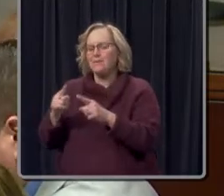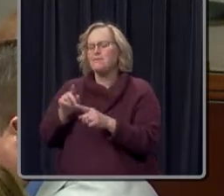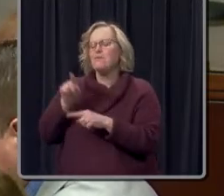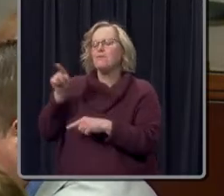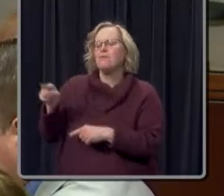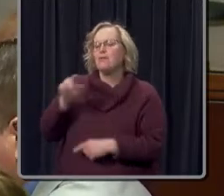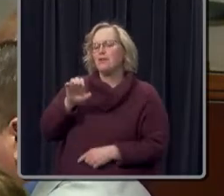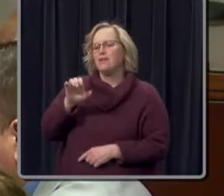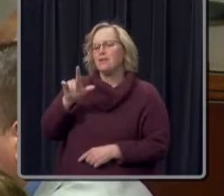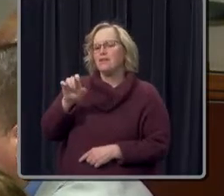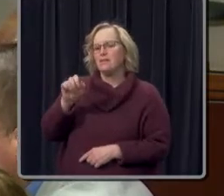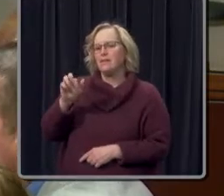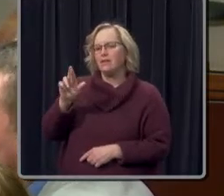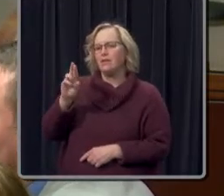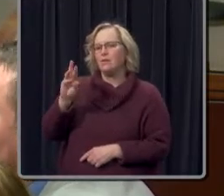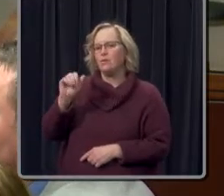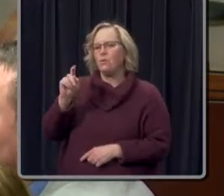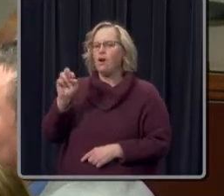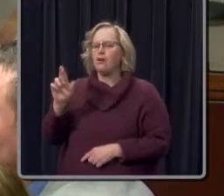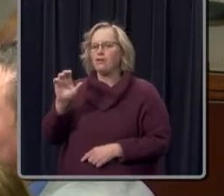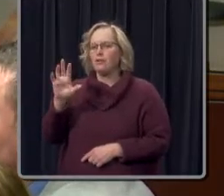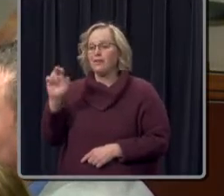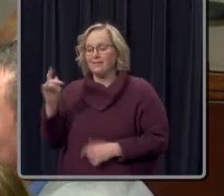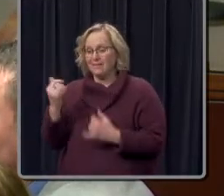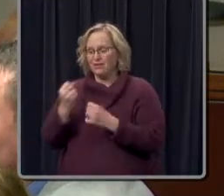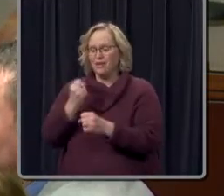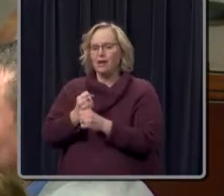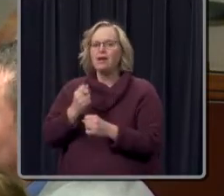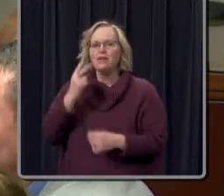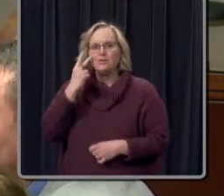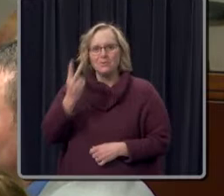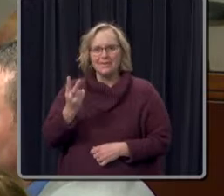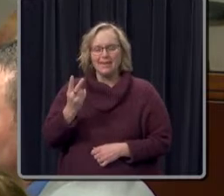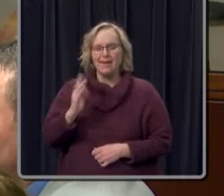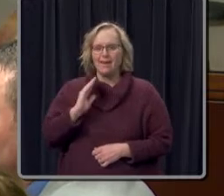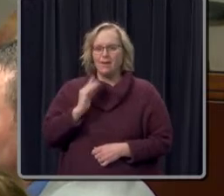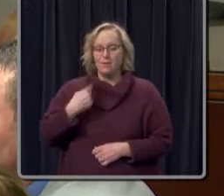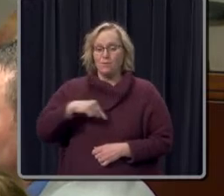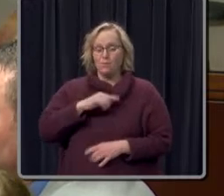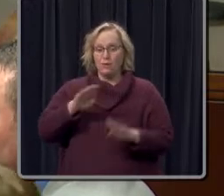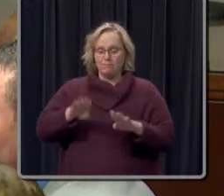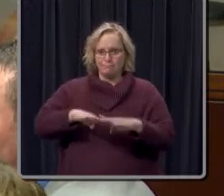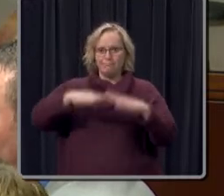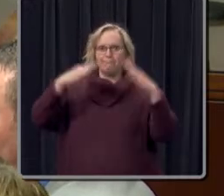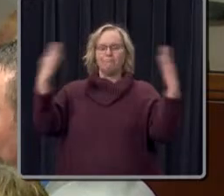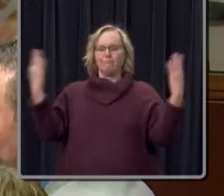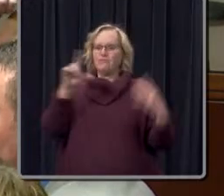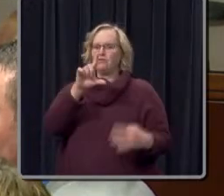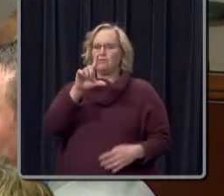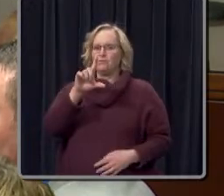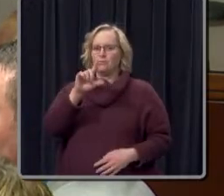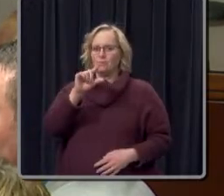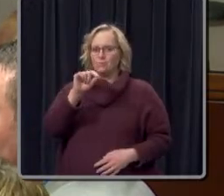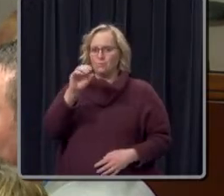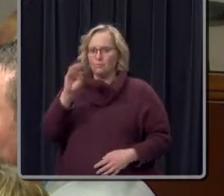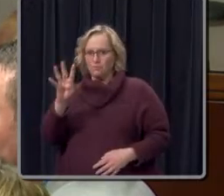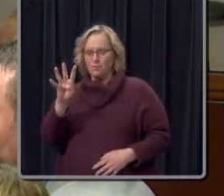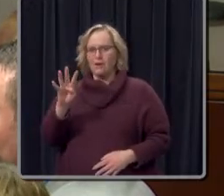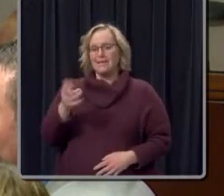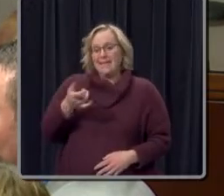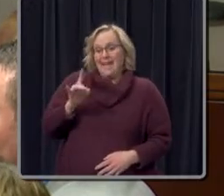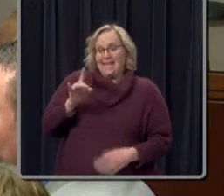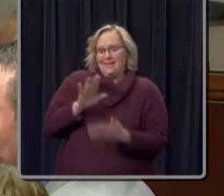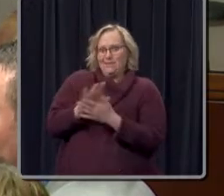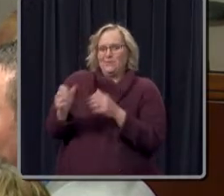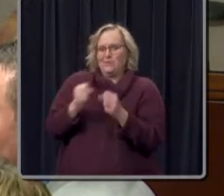Creek this year. As you can see, we have opened our doors in 2004, and this is our 18th school year, and in